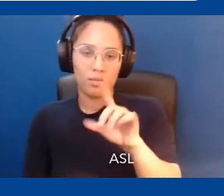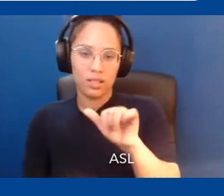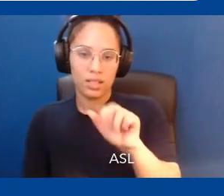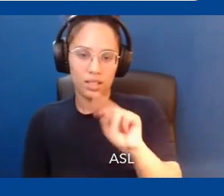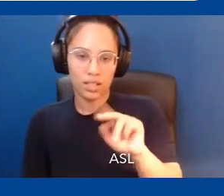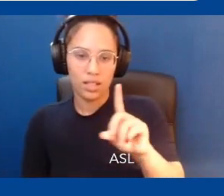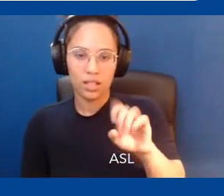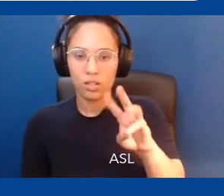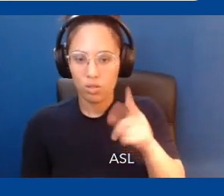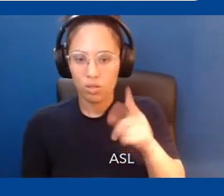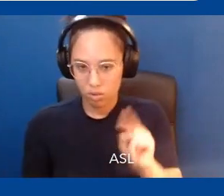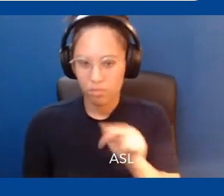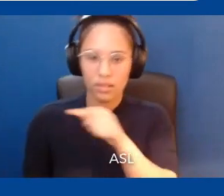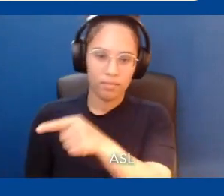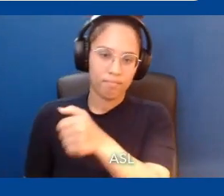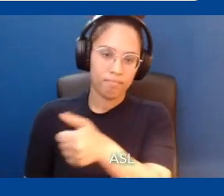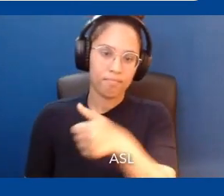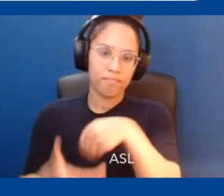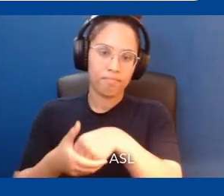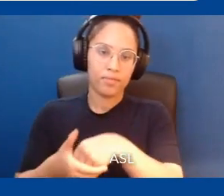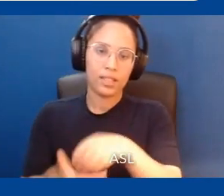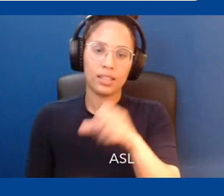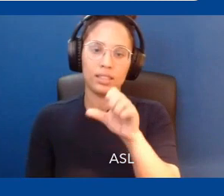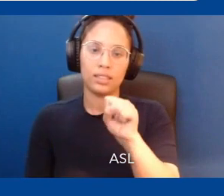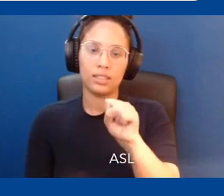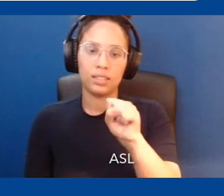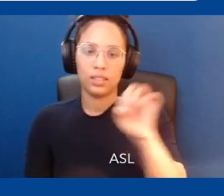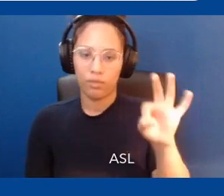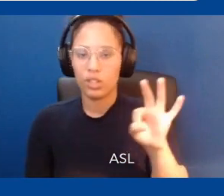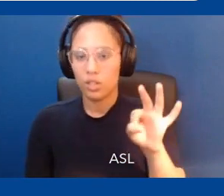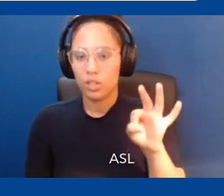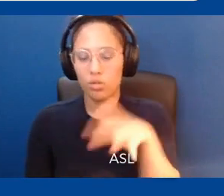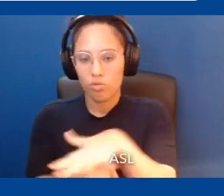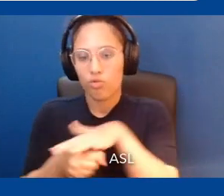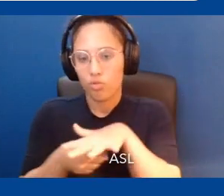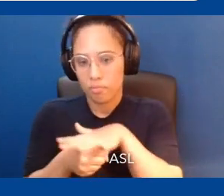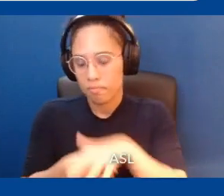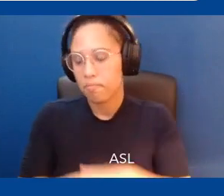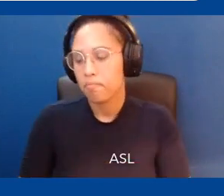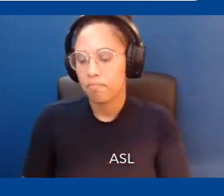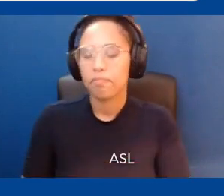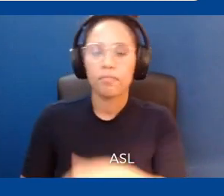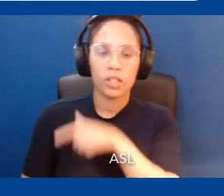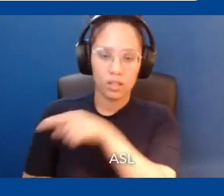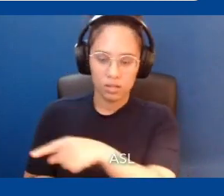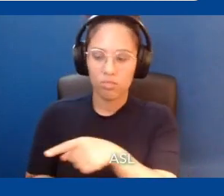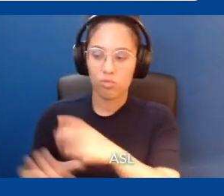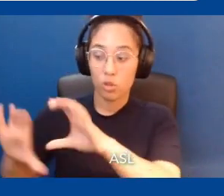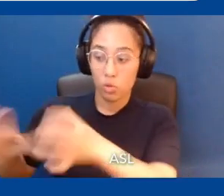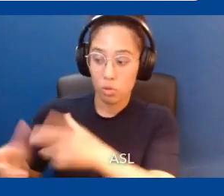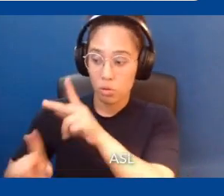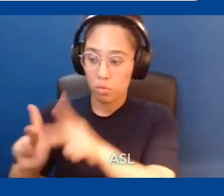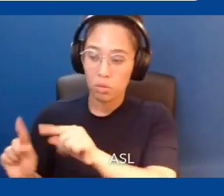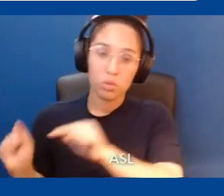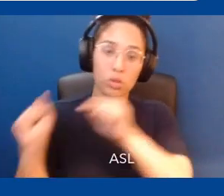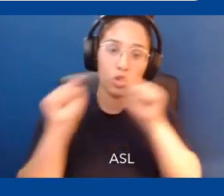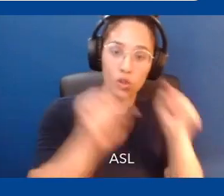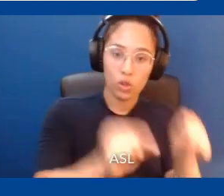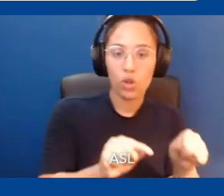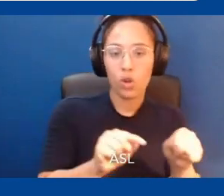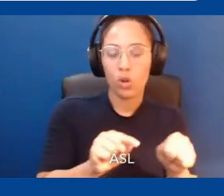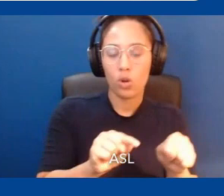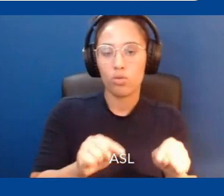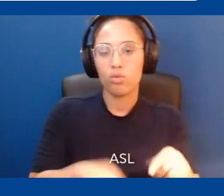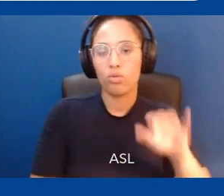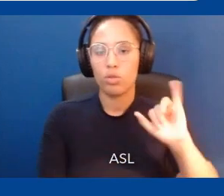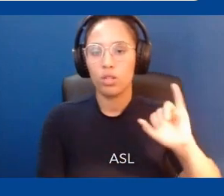he got a group of people to all go out to the event I want to focus on is the inauguration day, and he got a team of